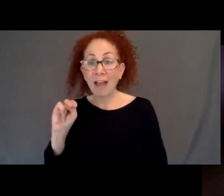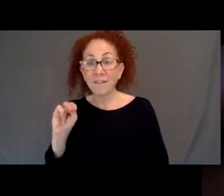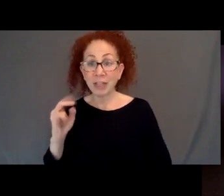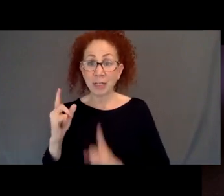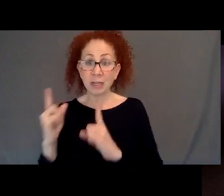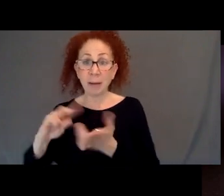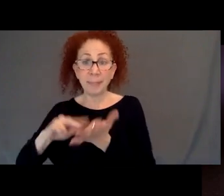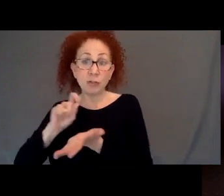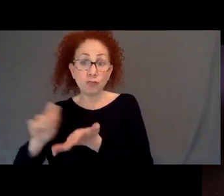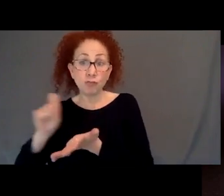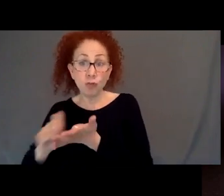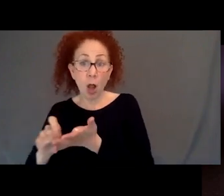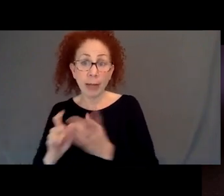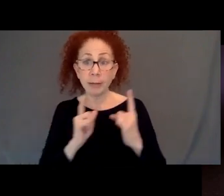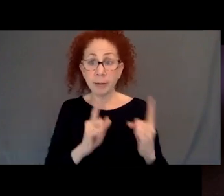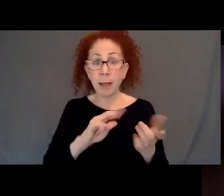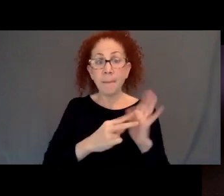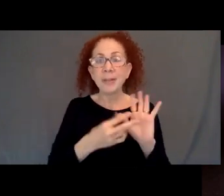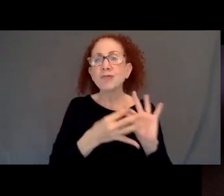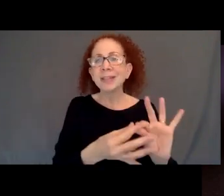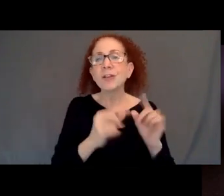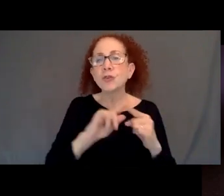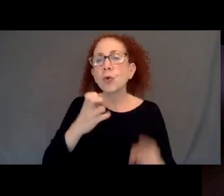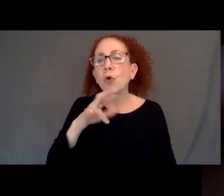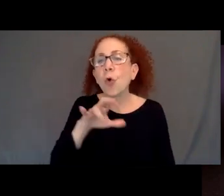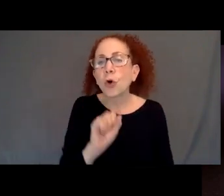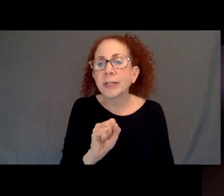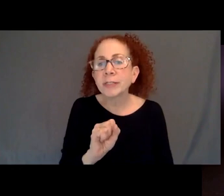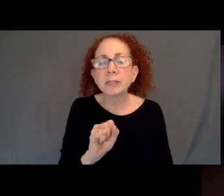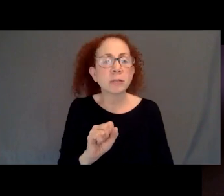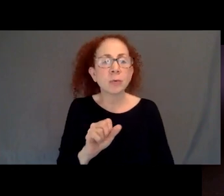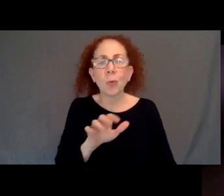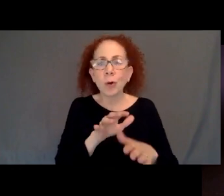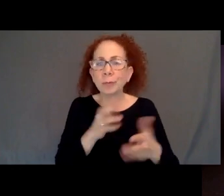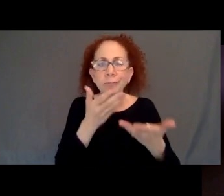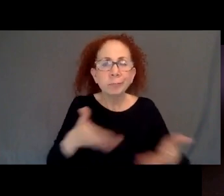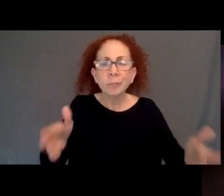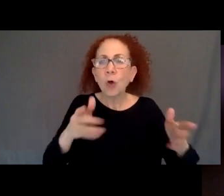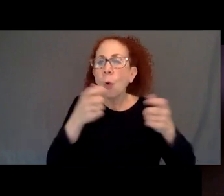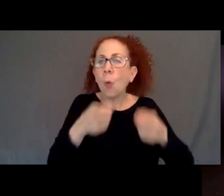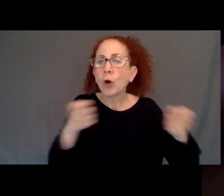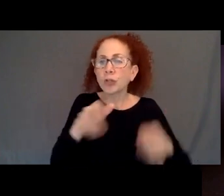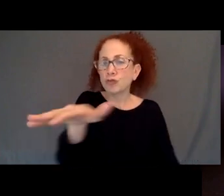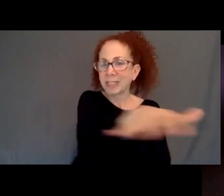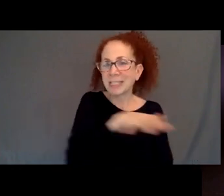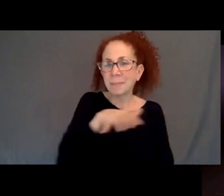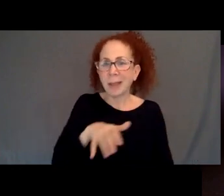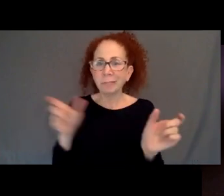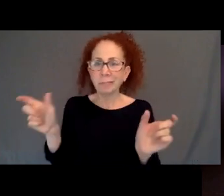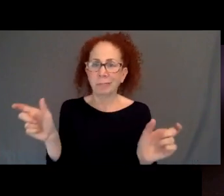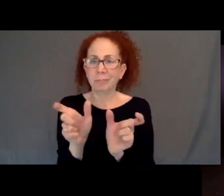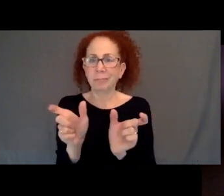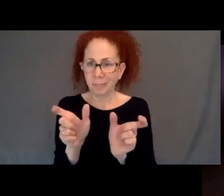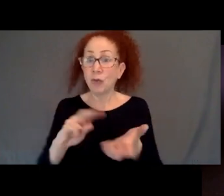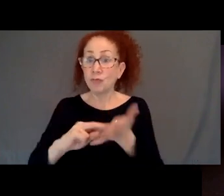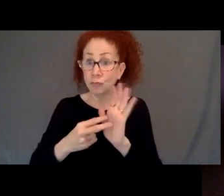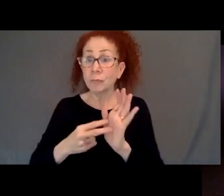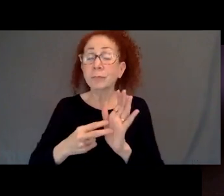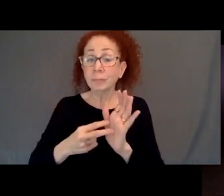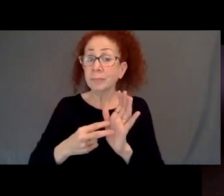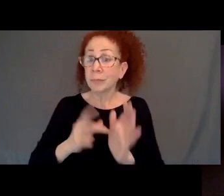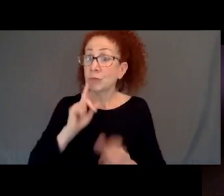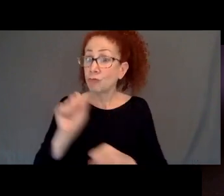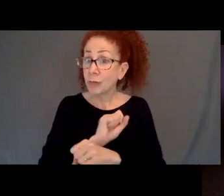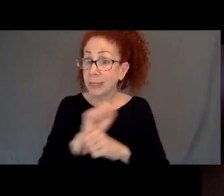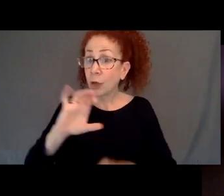choreo relates to the chorus, or the orchestra space in theater. And so what that term actually means is